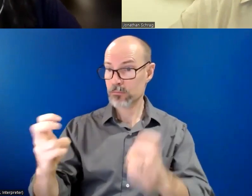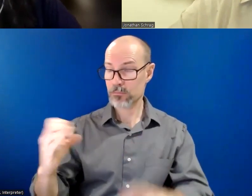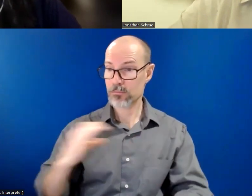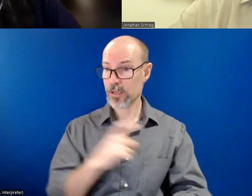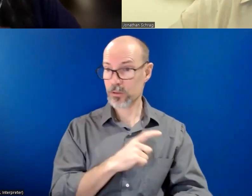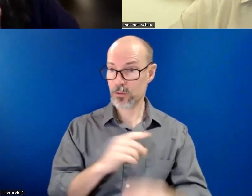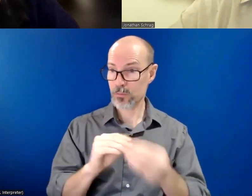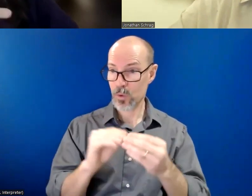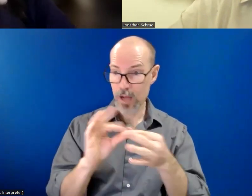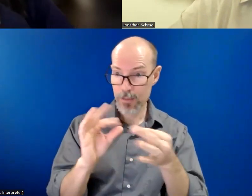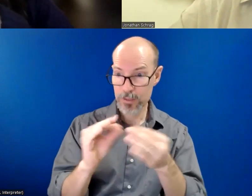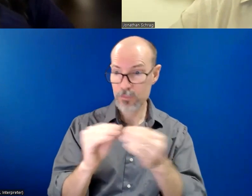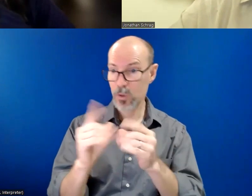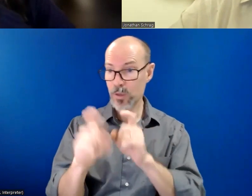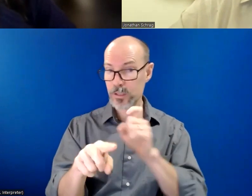We will have an opportunity for